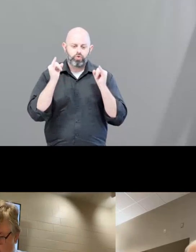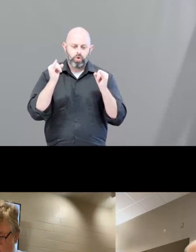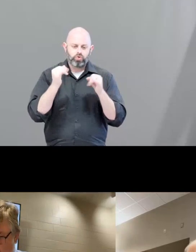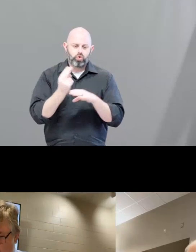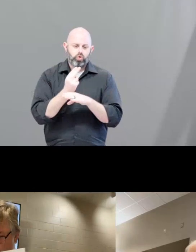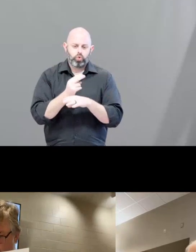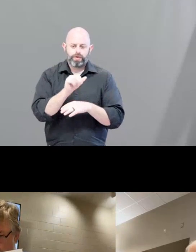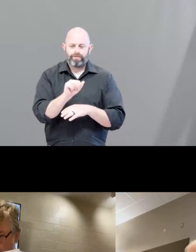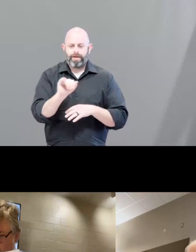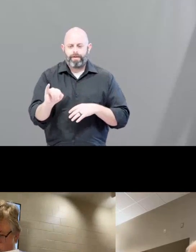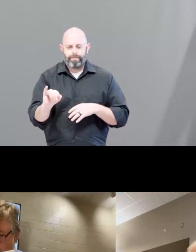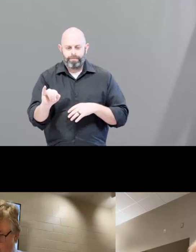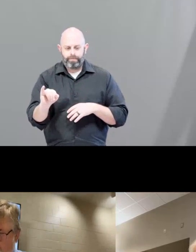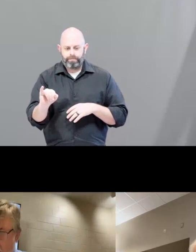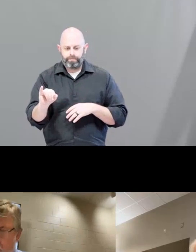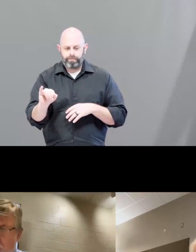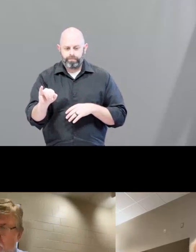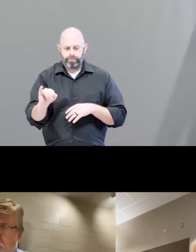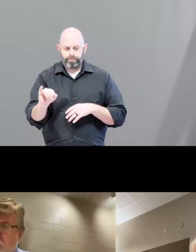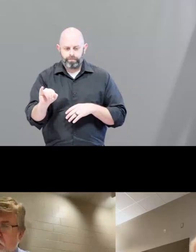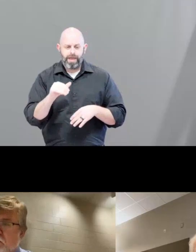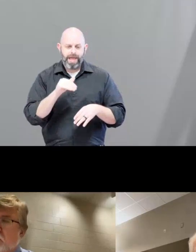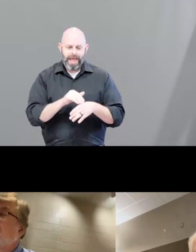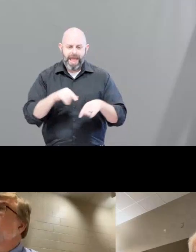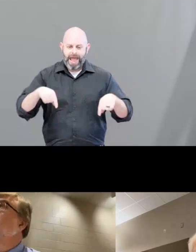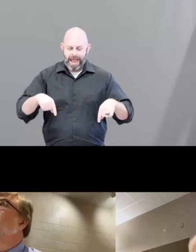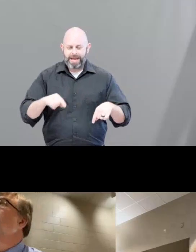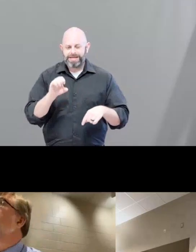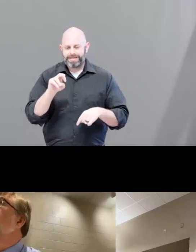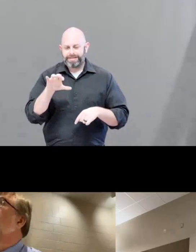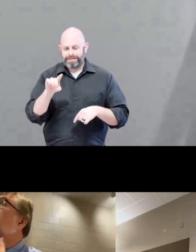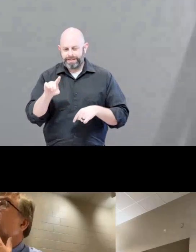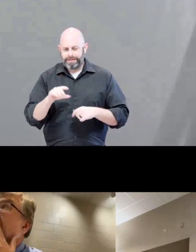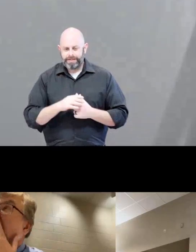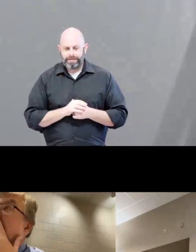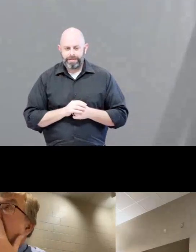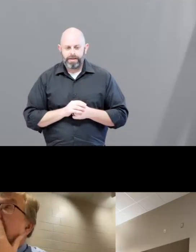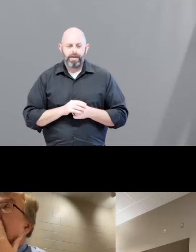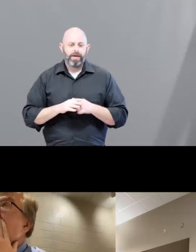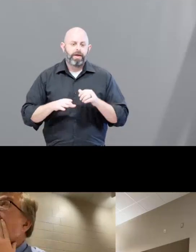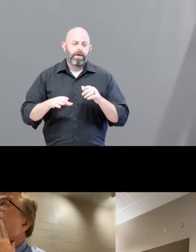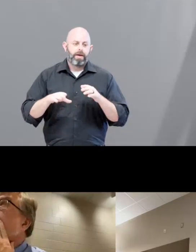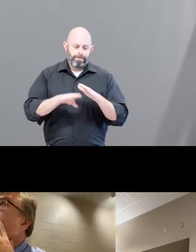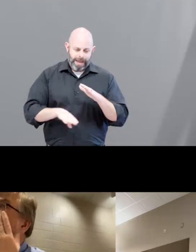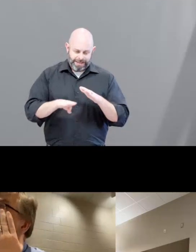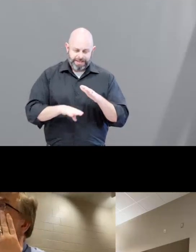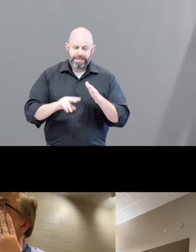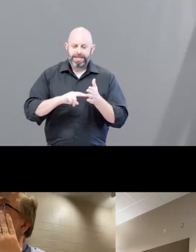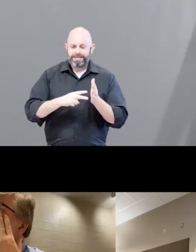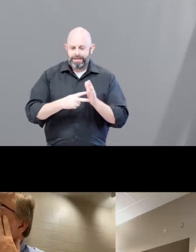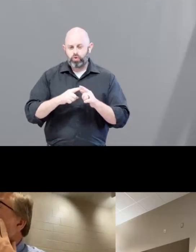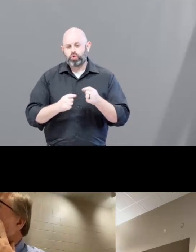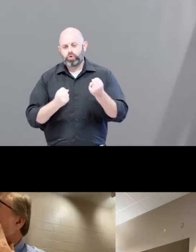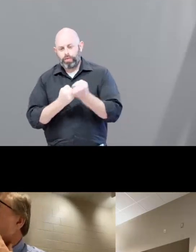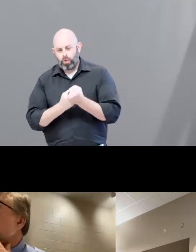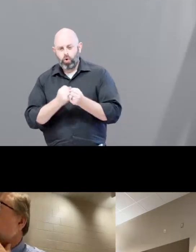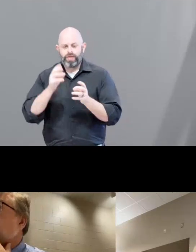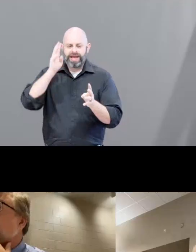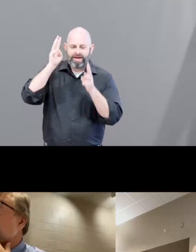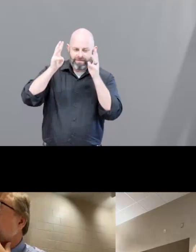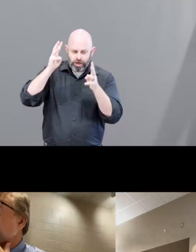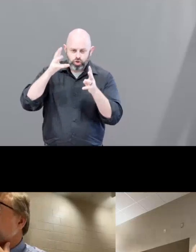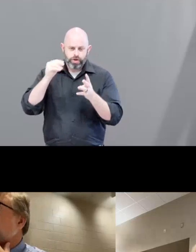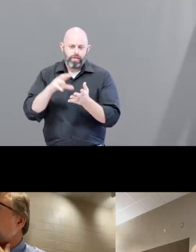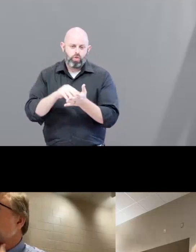instructional use of AI at EMCSD. It's basically intended to support the innovation